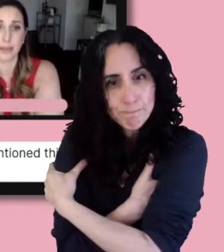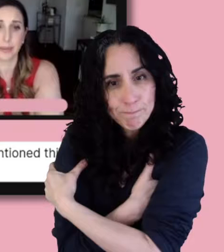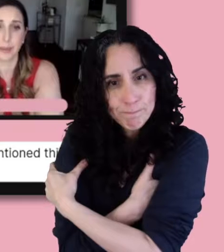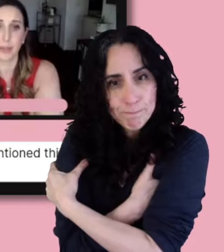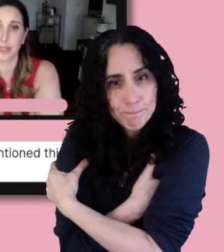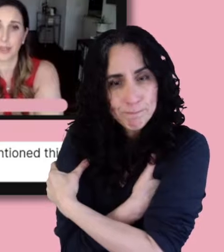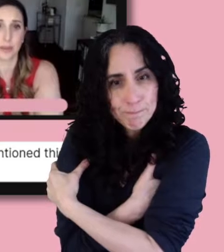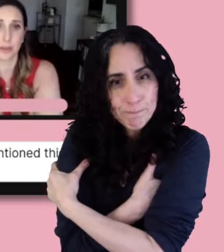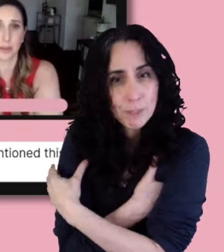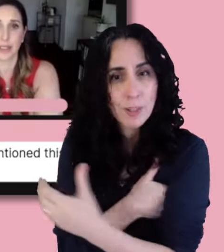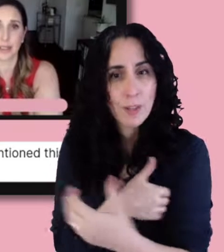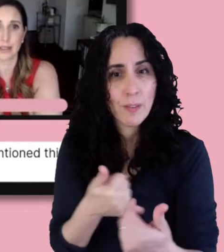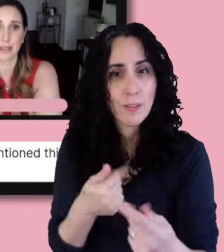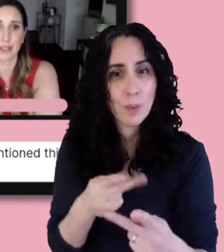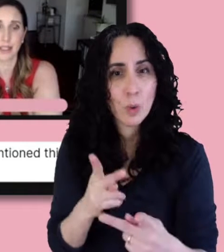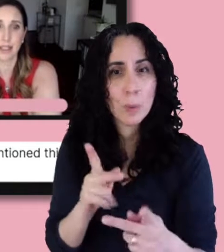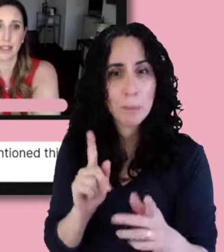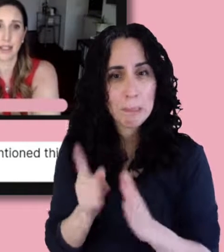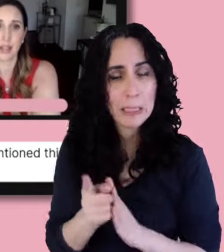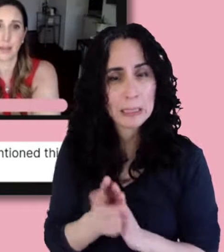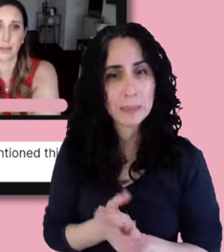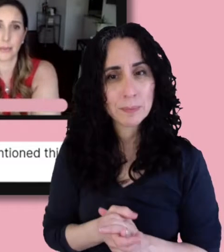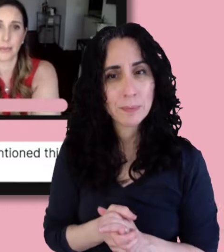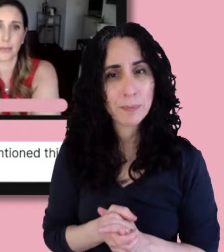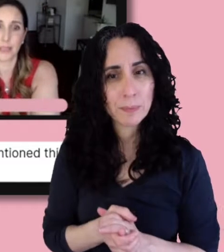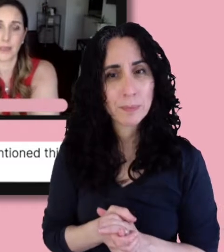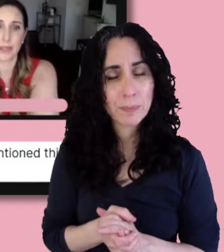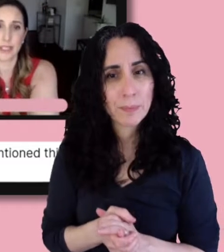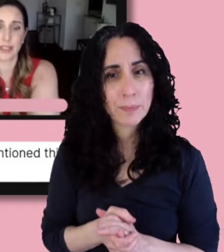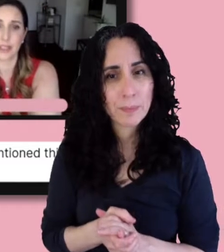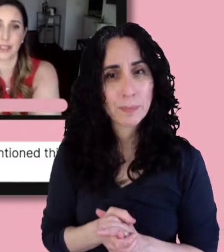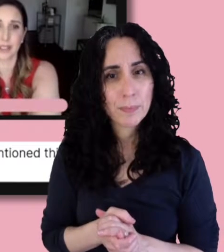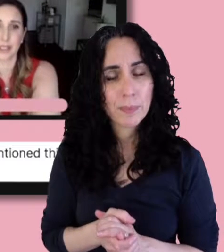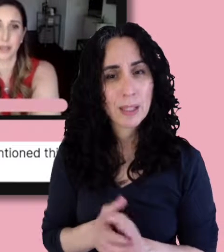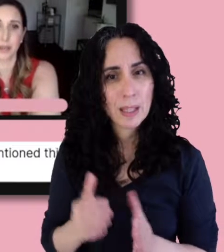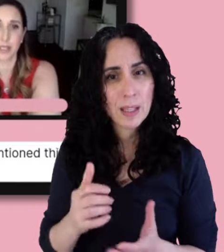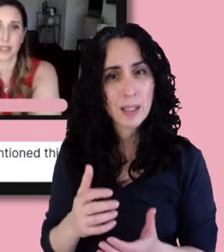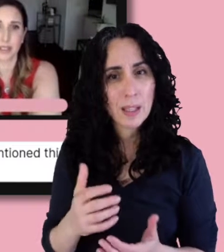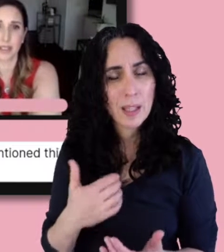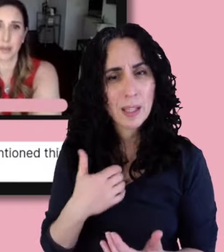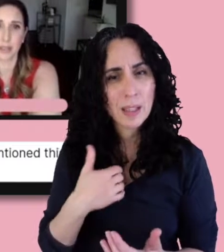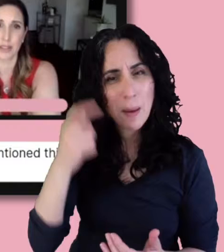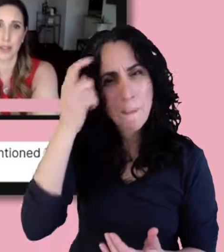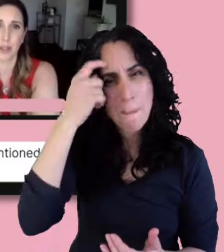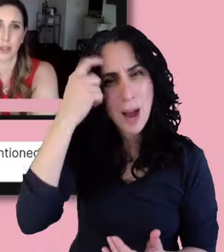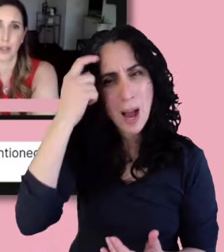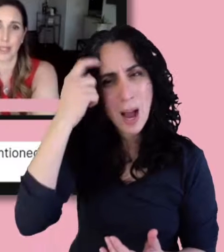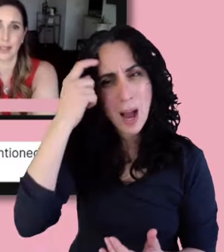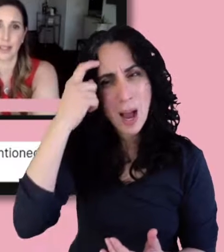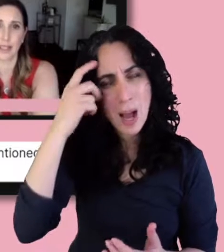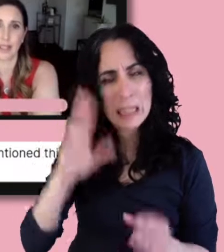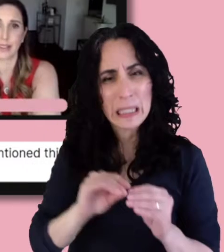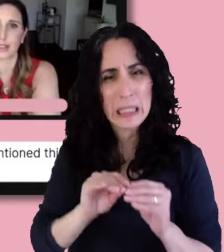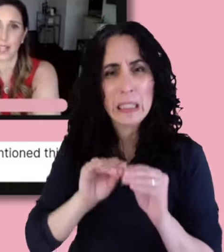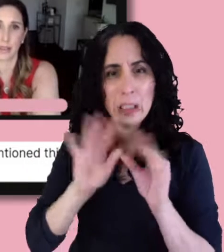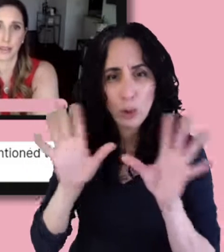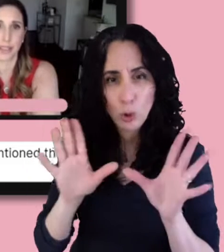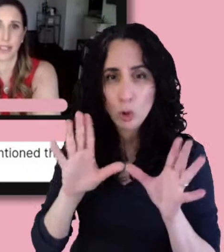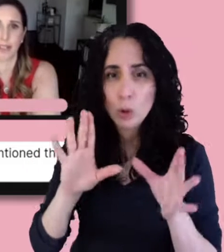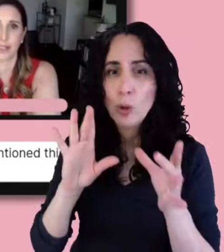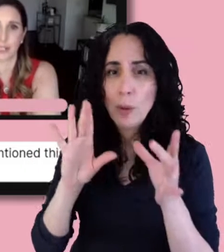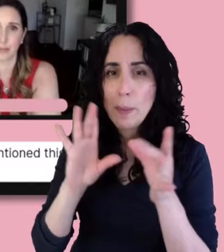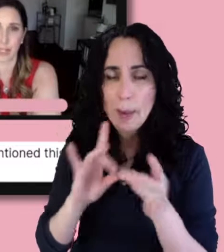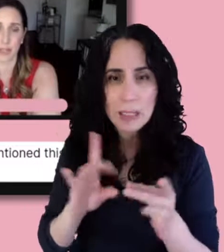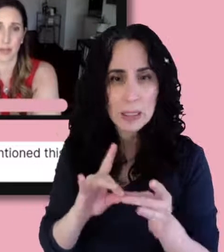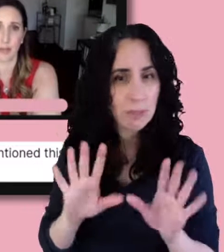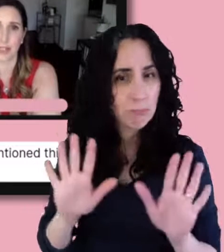it for a few minutes. This gives a really solid message to our brain that it doesn't have to be in